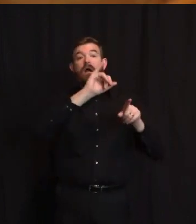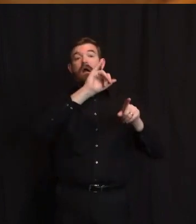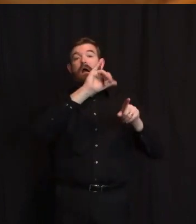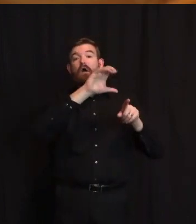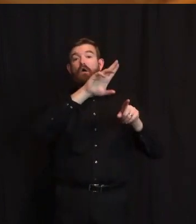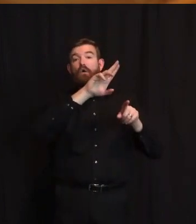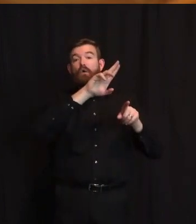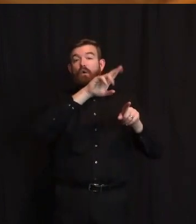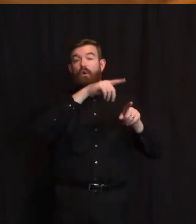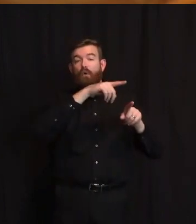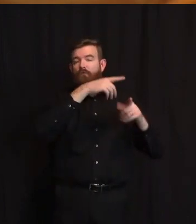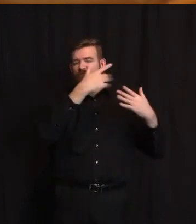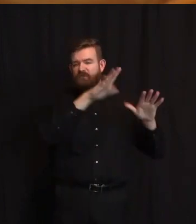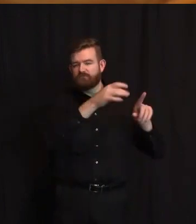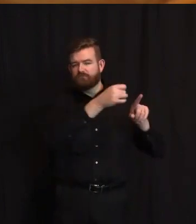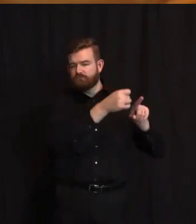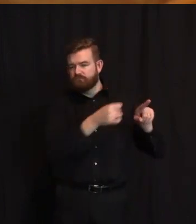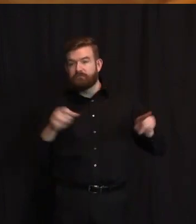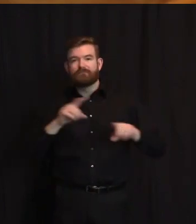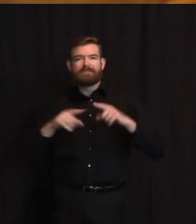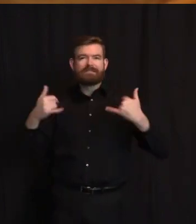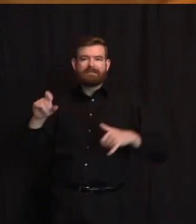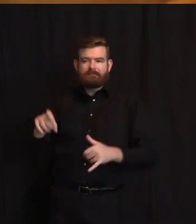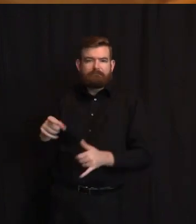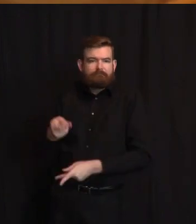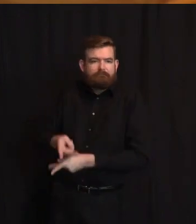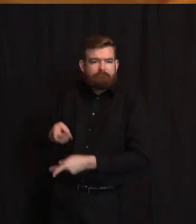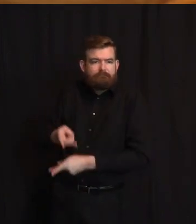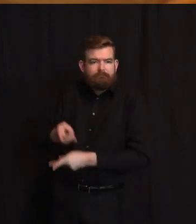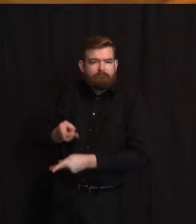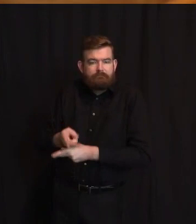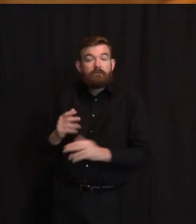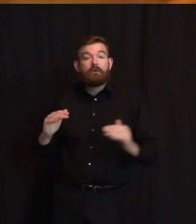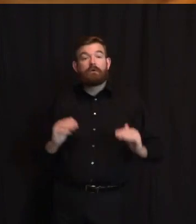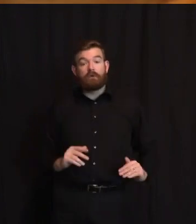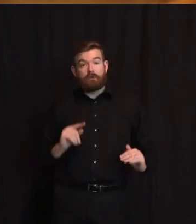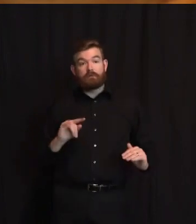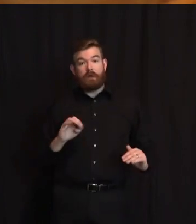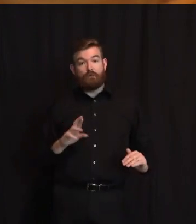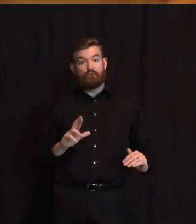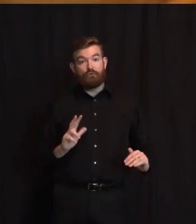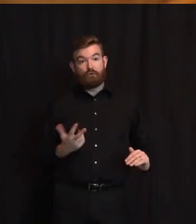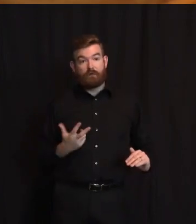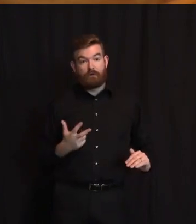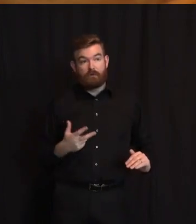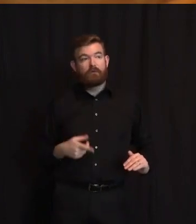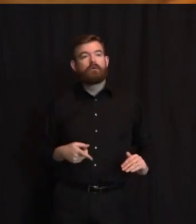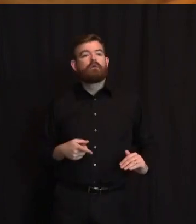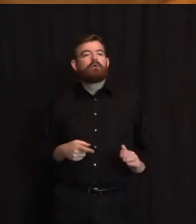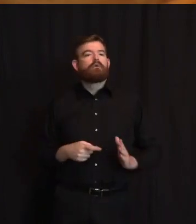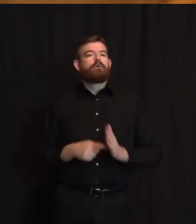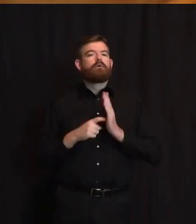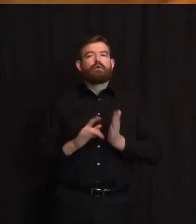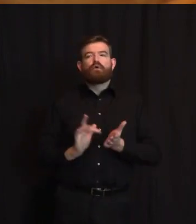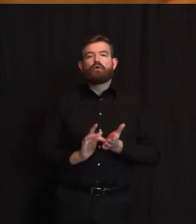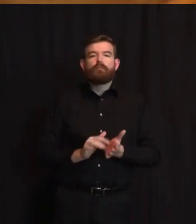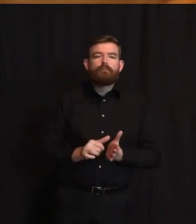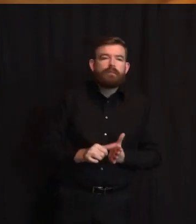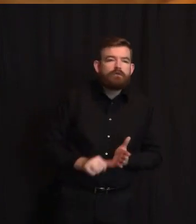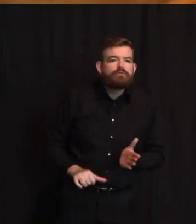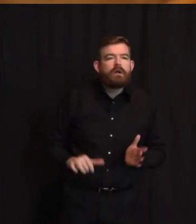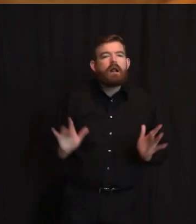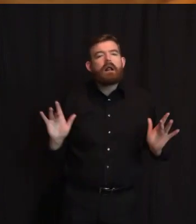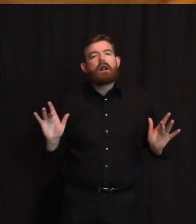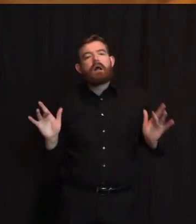intensive level of care. Tier 3 is for patients who require medical surgical interventions and are appropriate for a